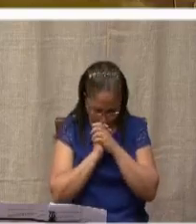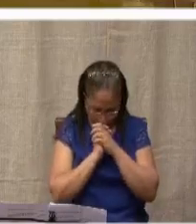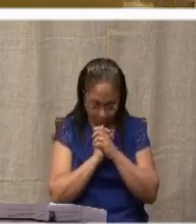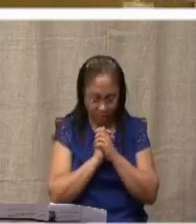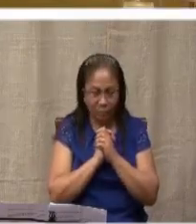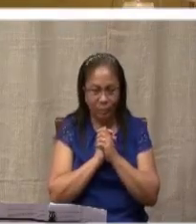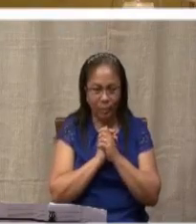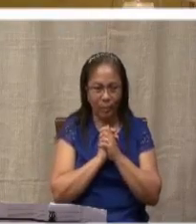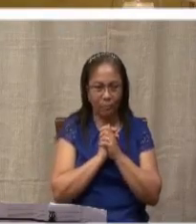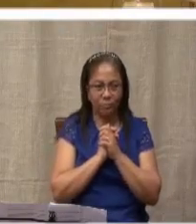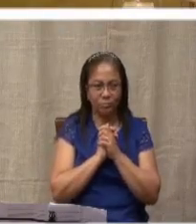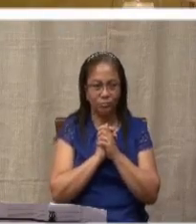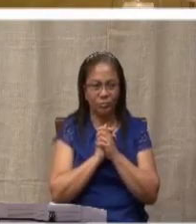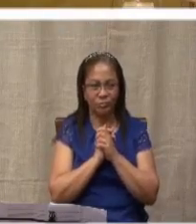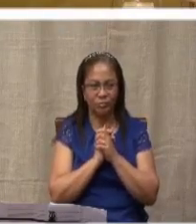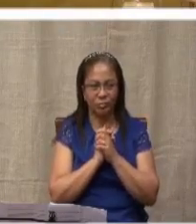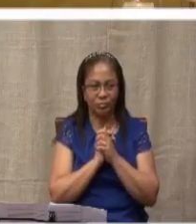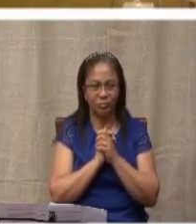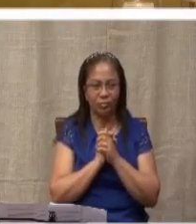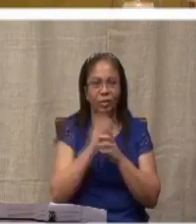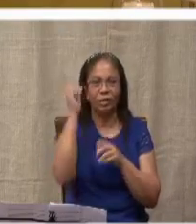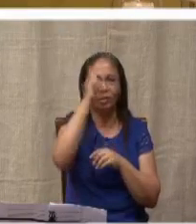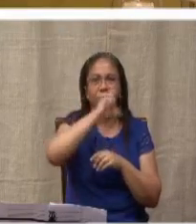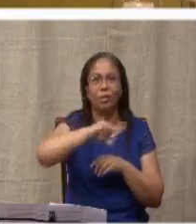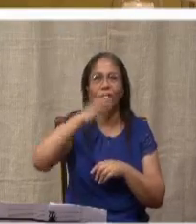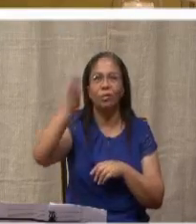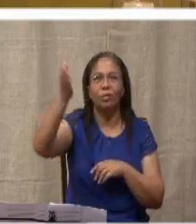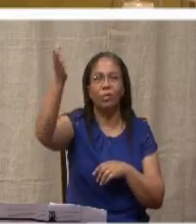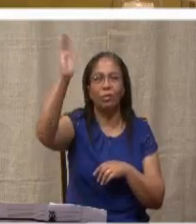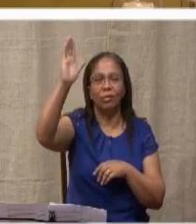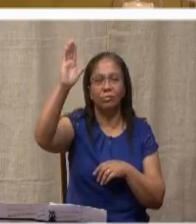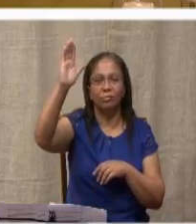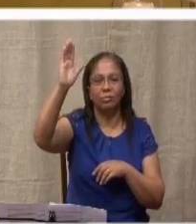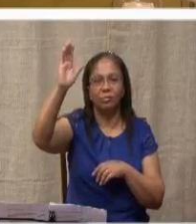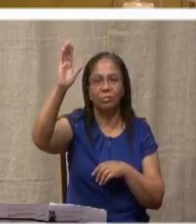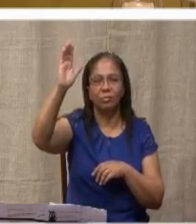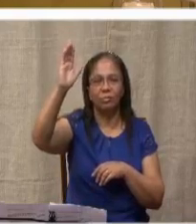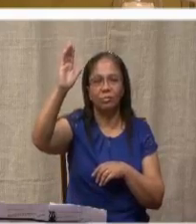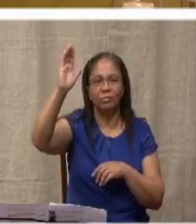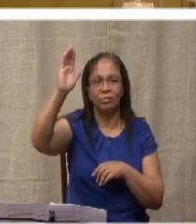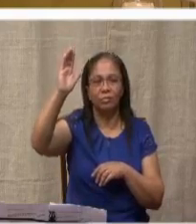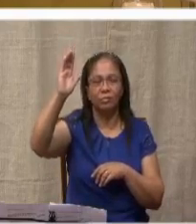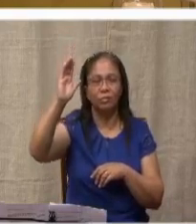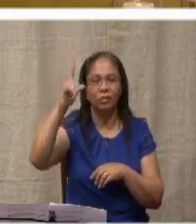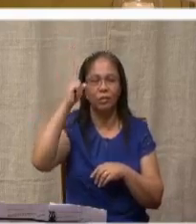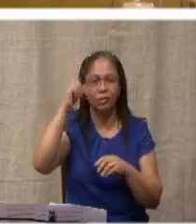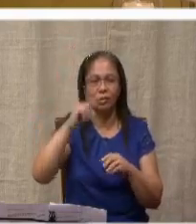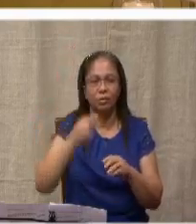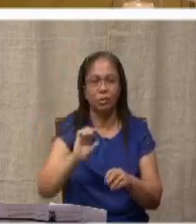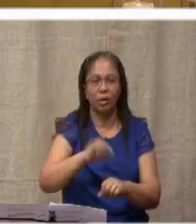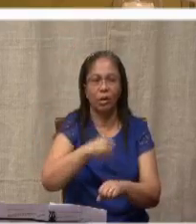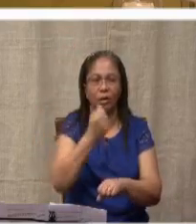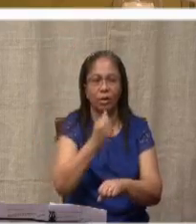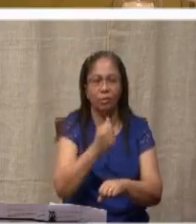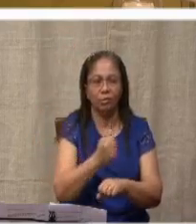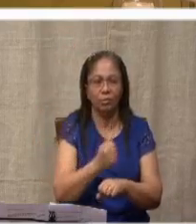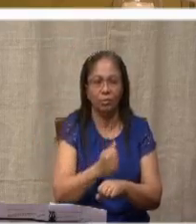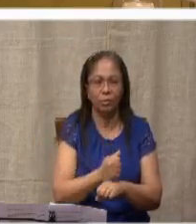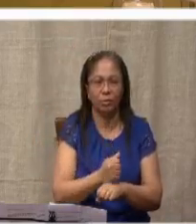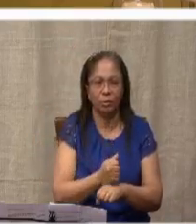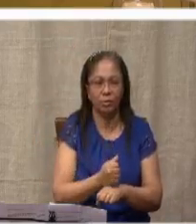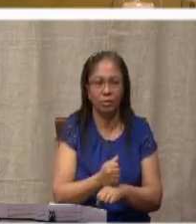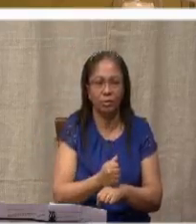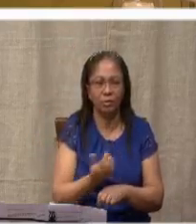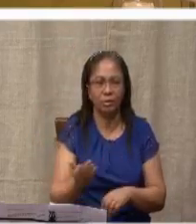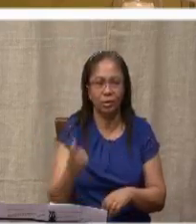sacrifice oh lord our god who once established these created things